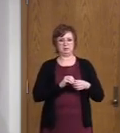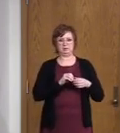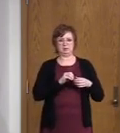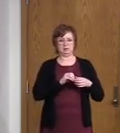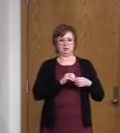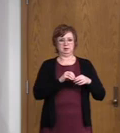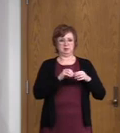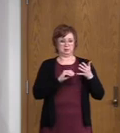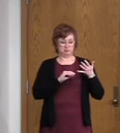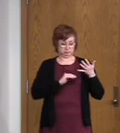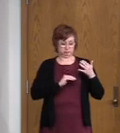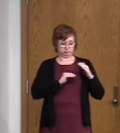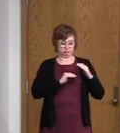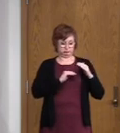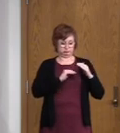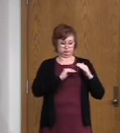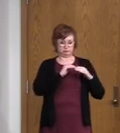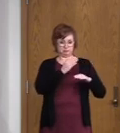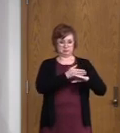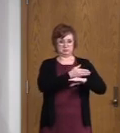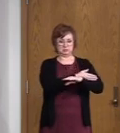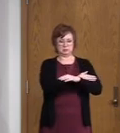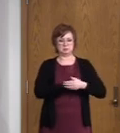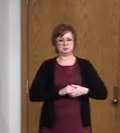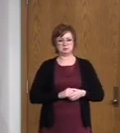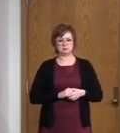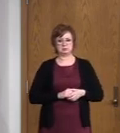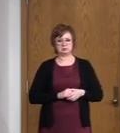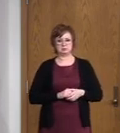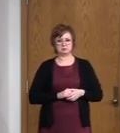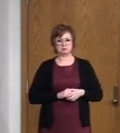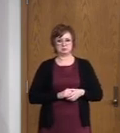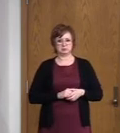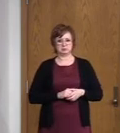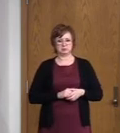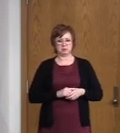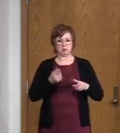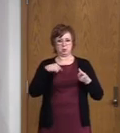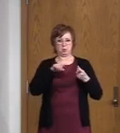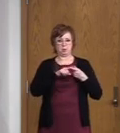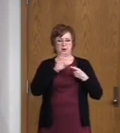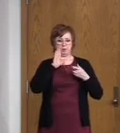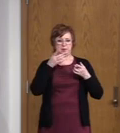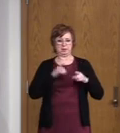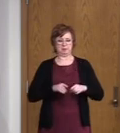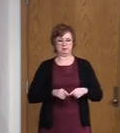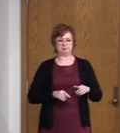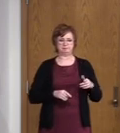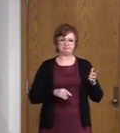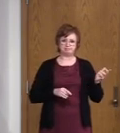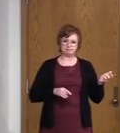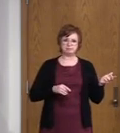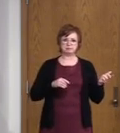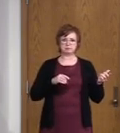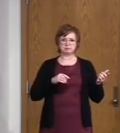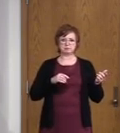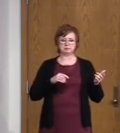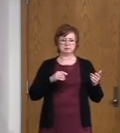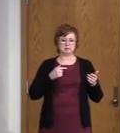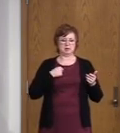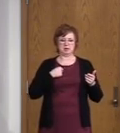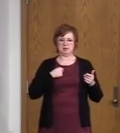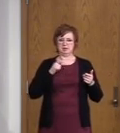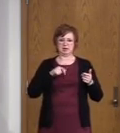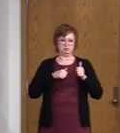receiving now, not what we were supposed to receive, when are we looking like we're going to finish that? Again, I got to go with what the